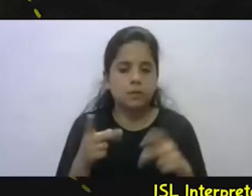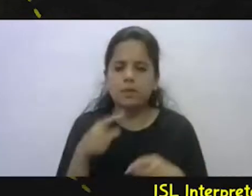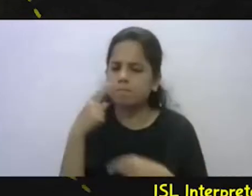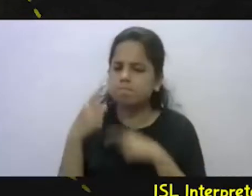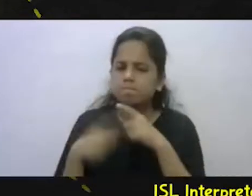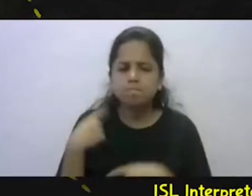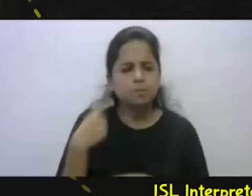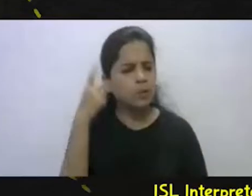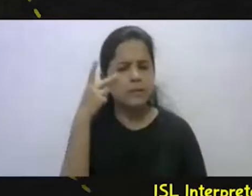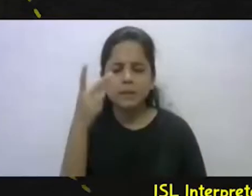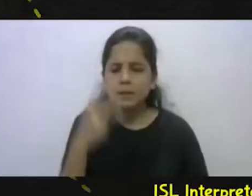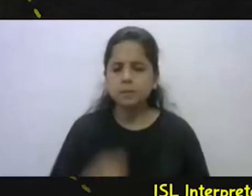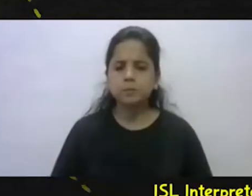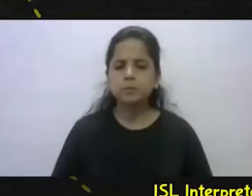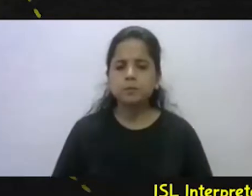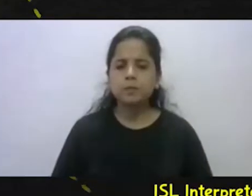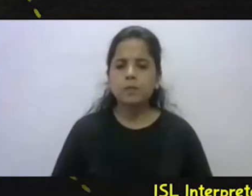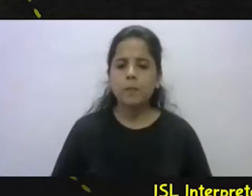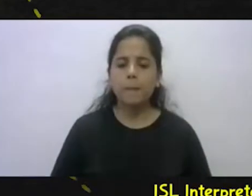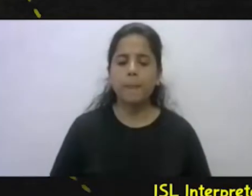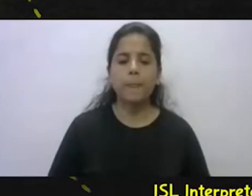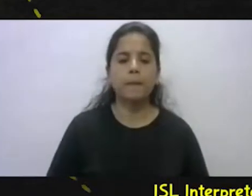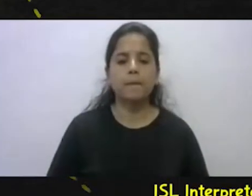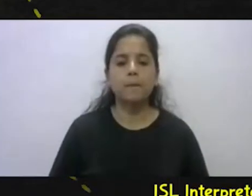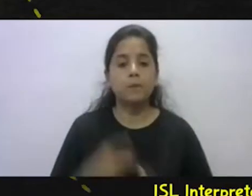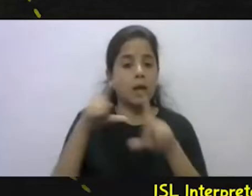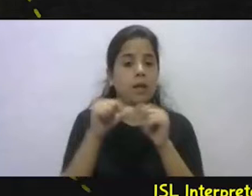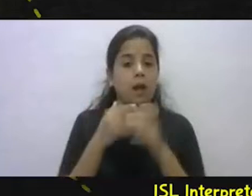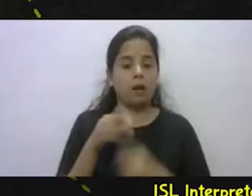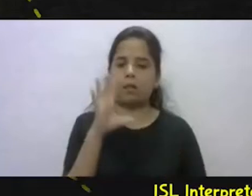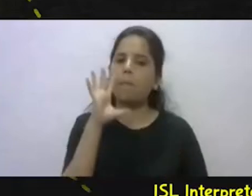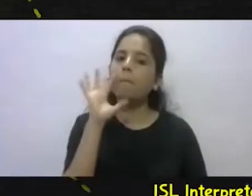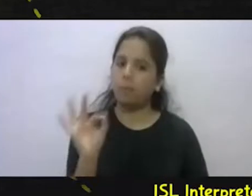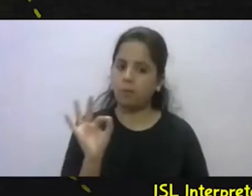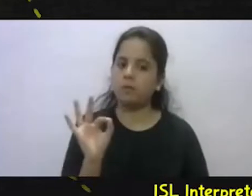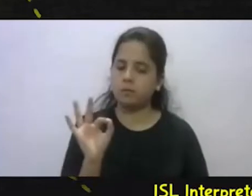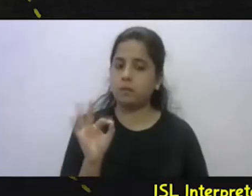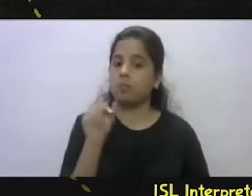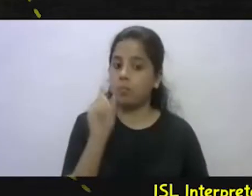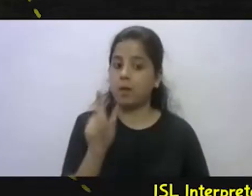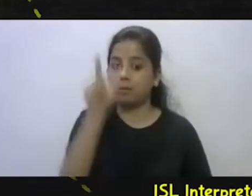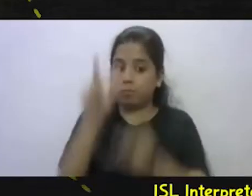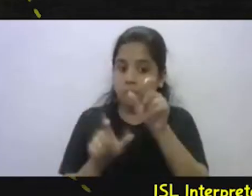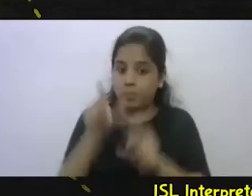almost that data becomes important, but the people and experiences